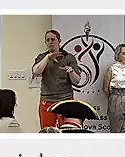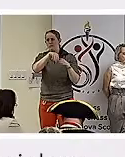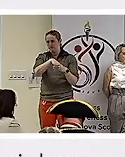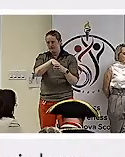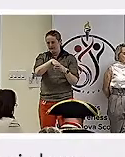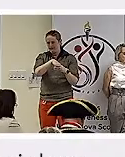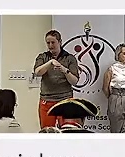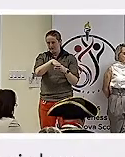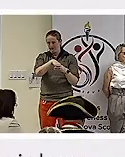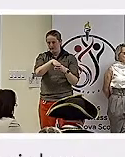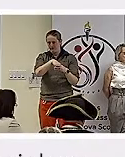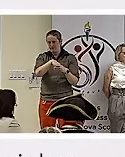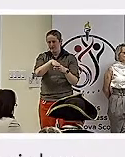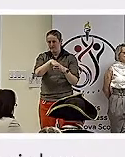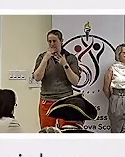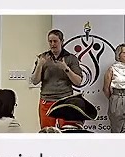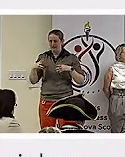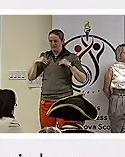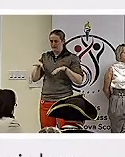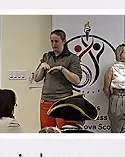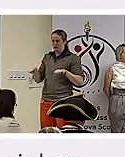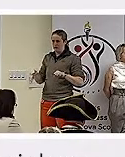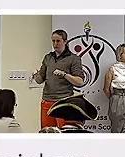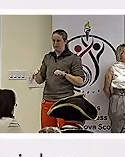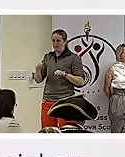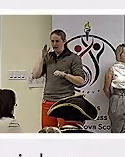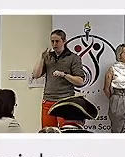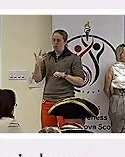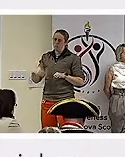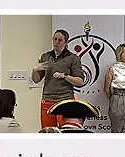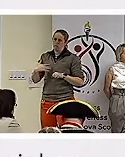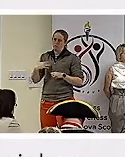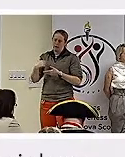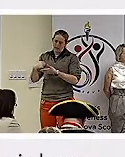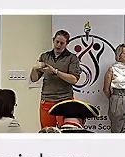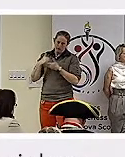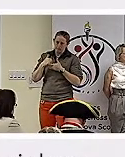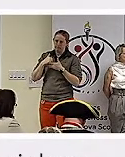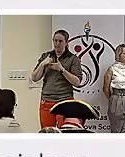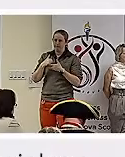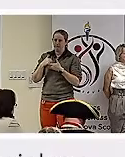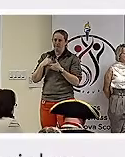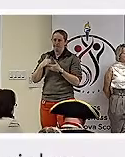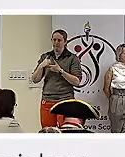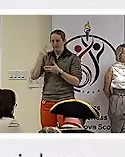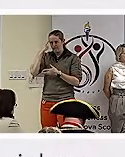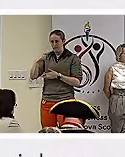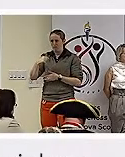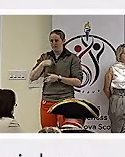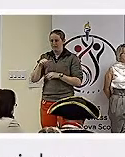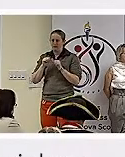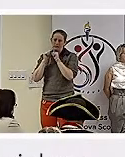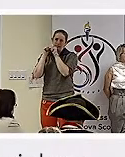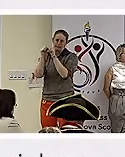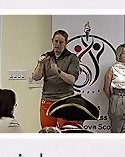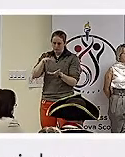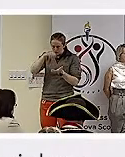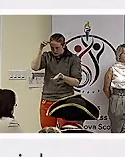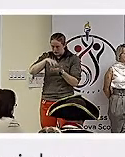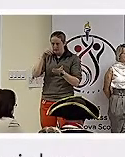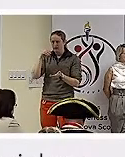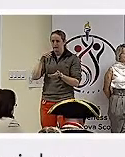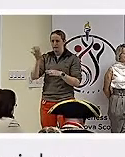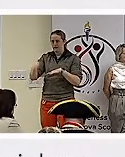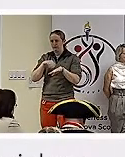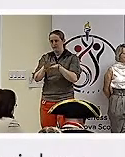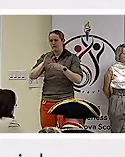this scholarship will help me on my journey to higher education and help our communities become